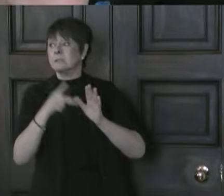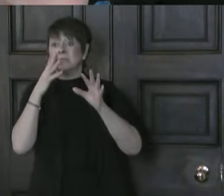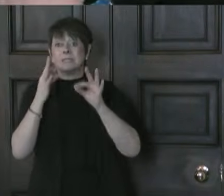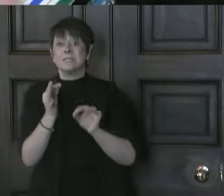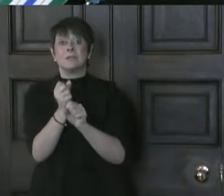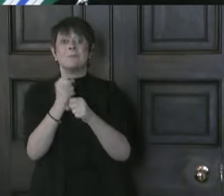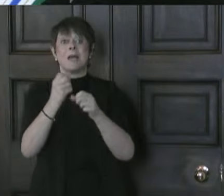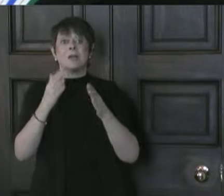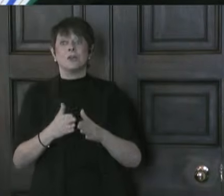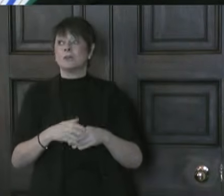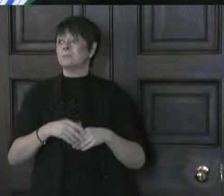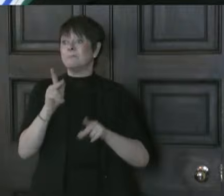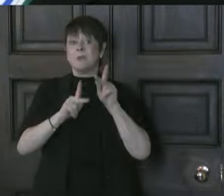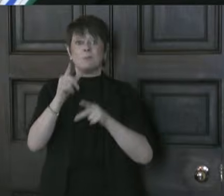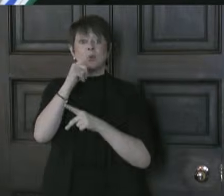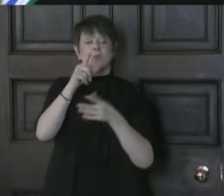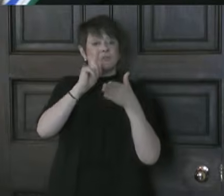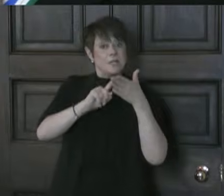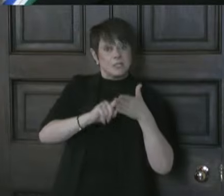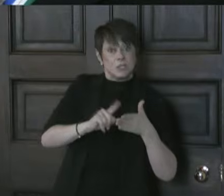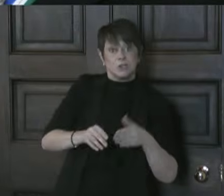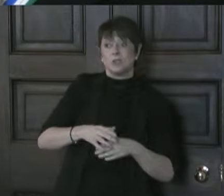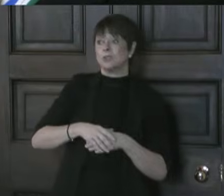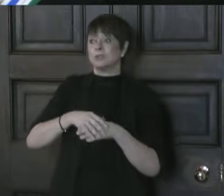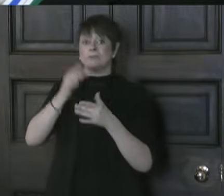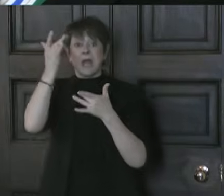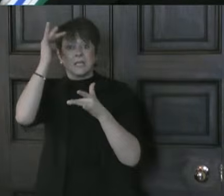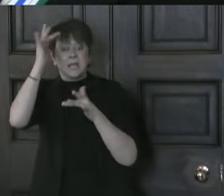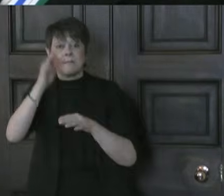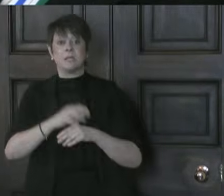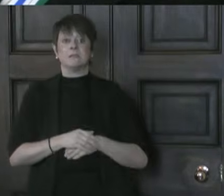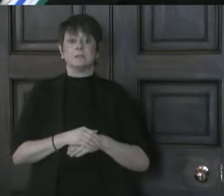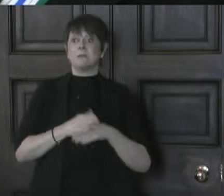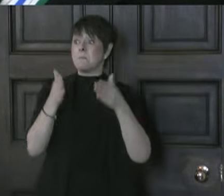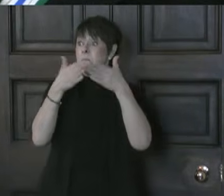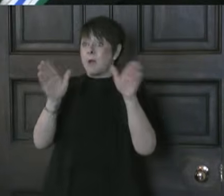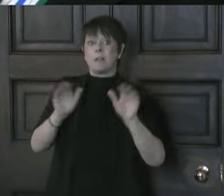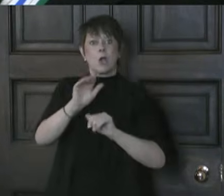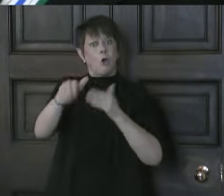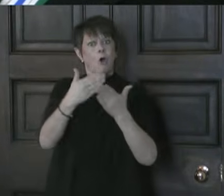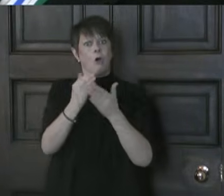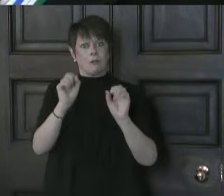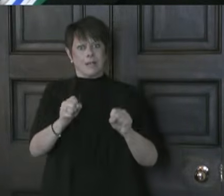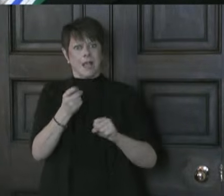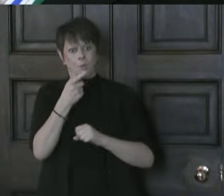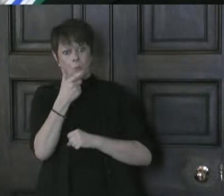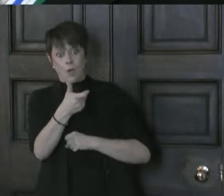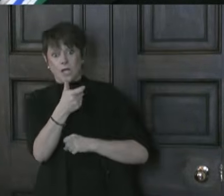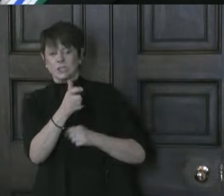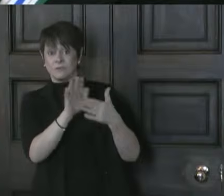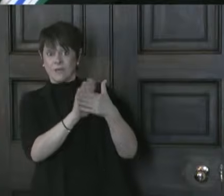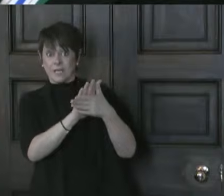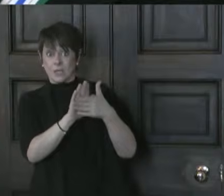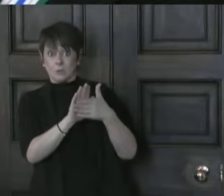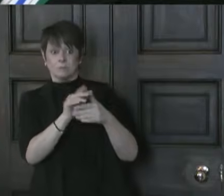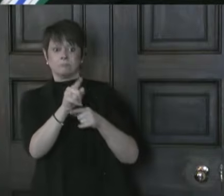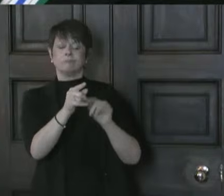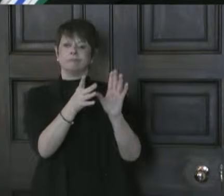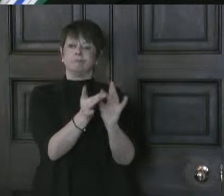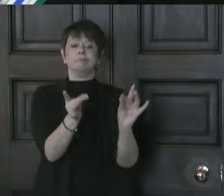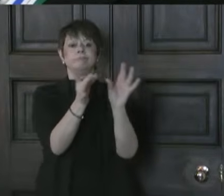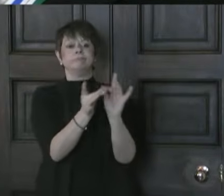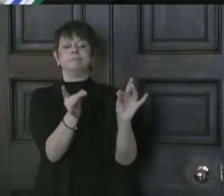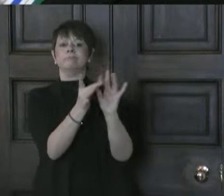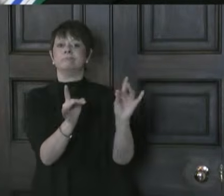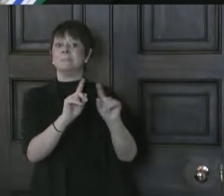makers, researchers, academics, and the public can access video oral histories and documents